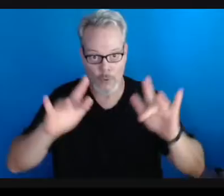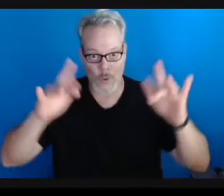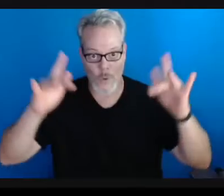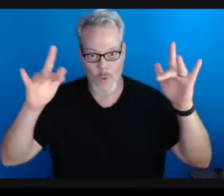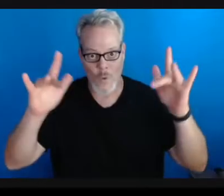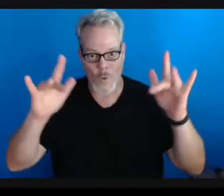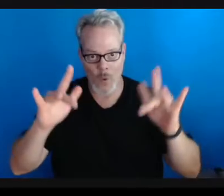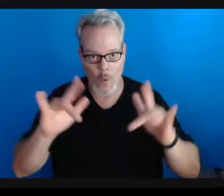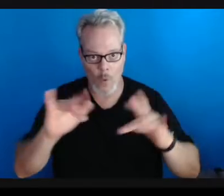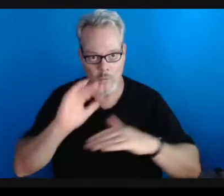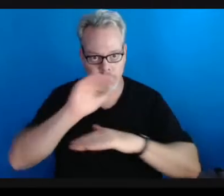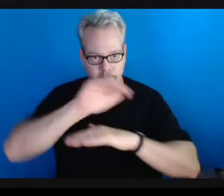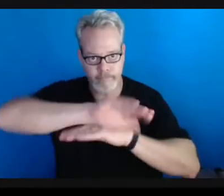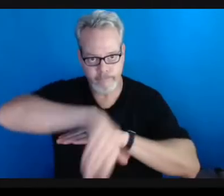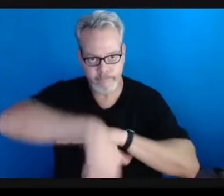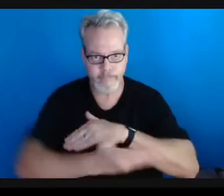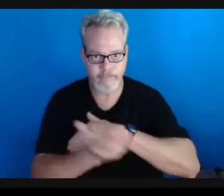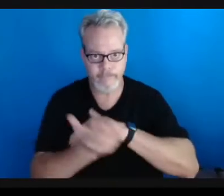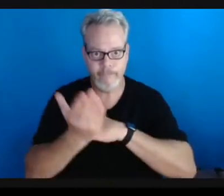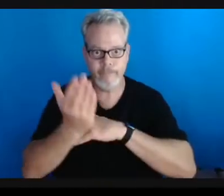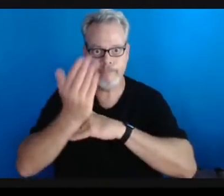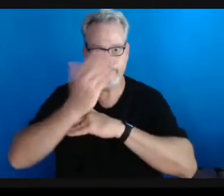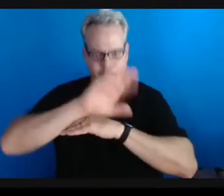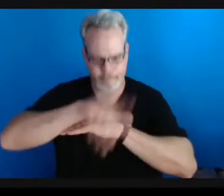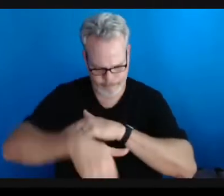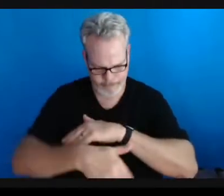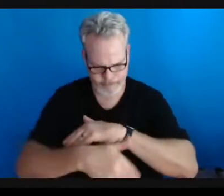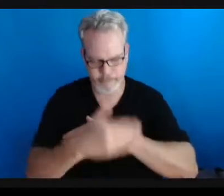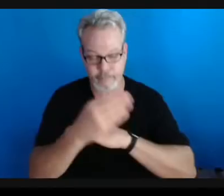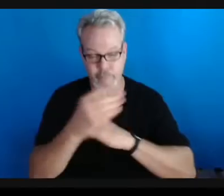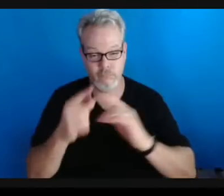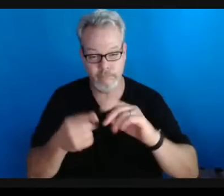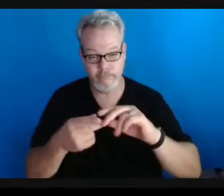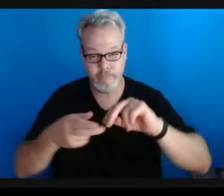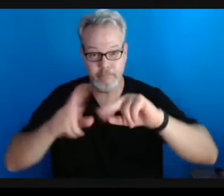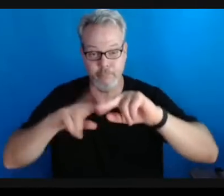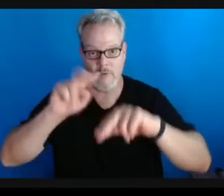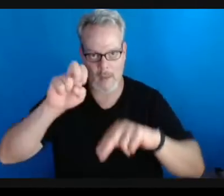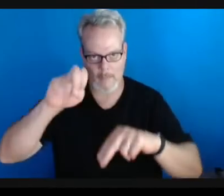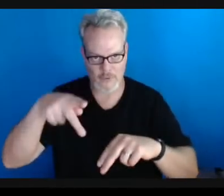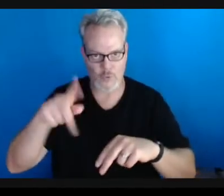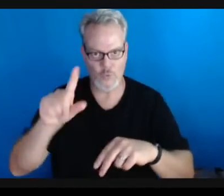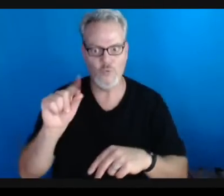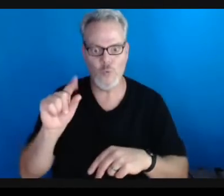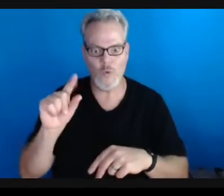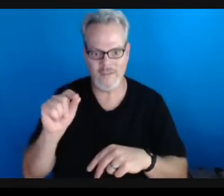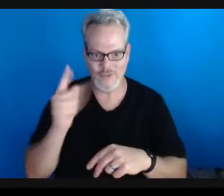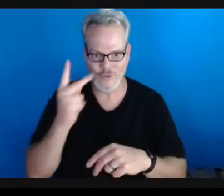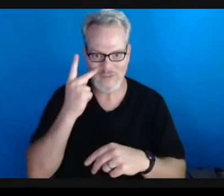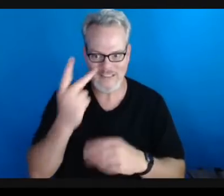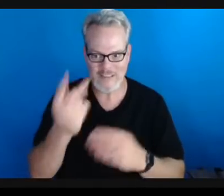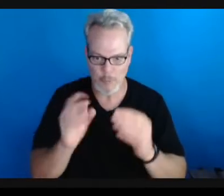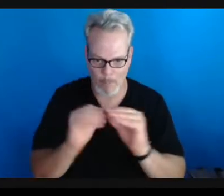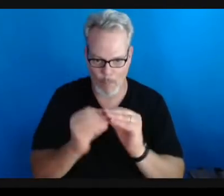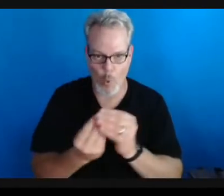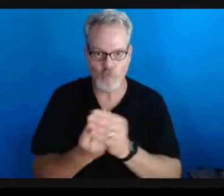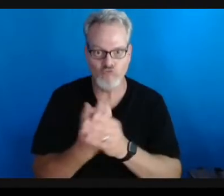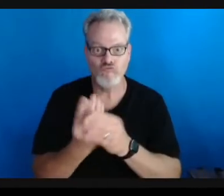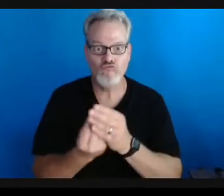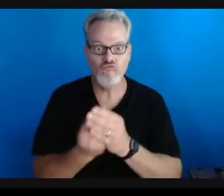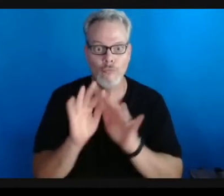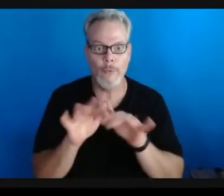between, build up to episode 20, and there it goes. More ooze-up flows after 20.